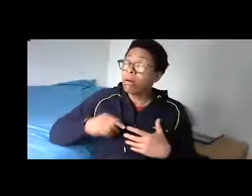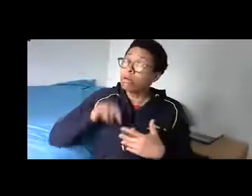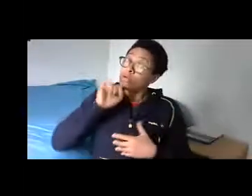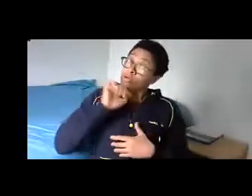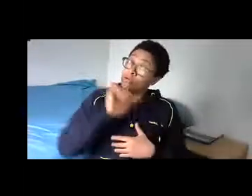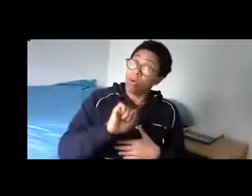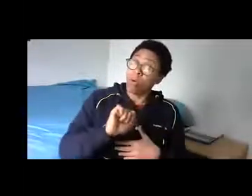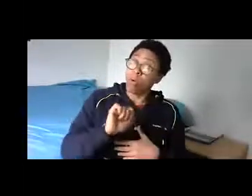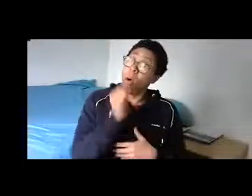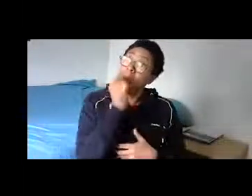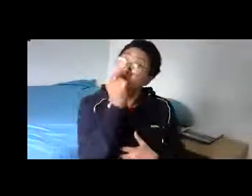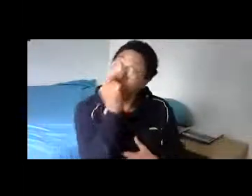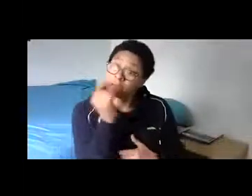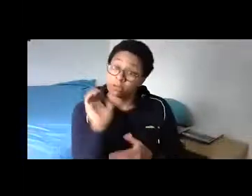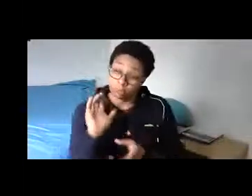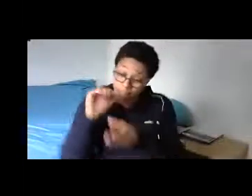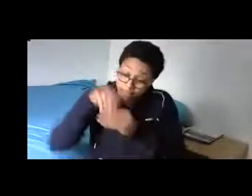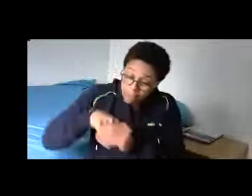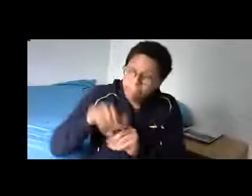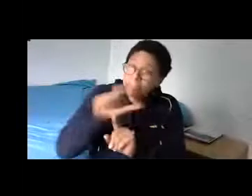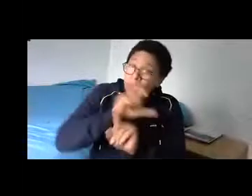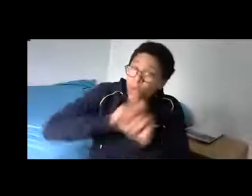in community, your